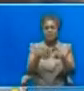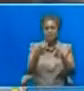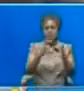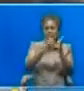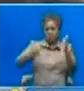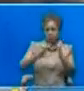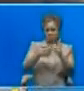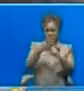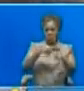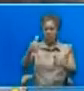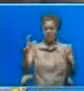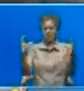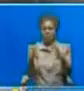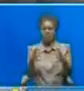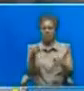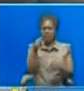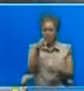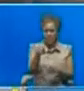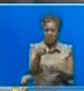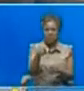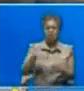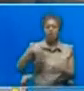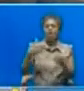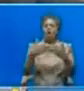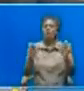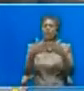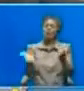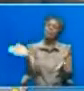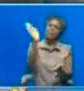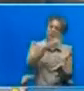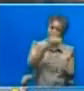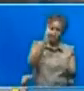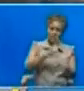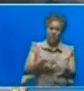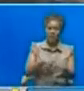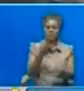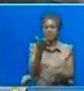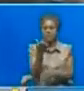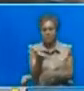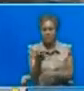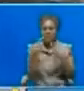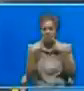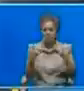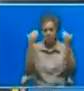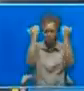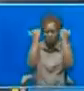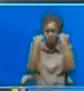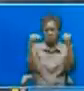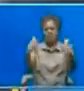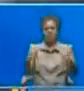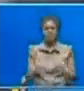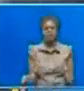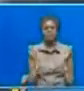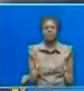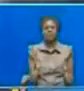away from other people. That matter is always open to come back when it is not under active consideration by the court. All right.